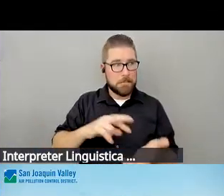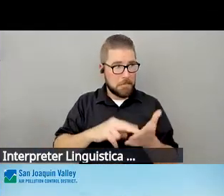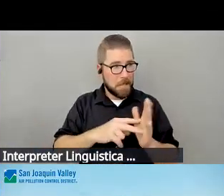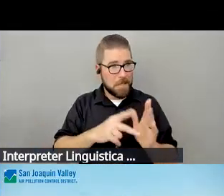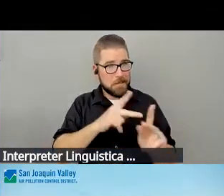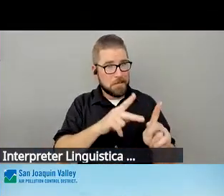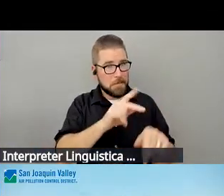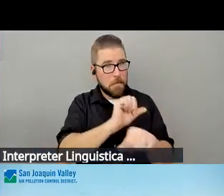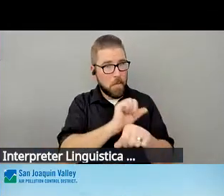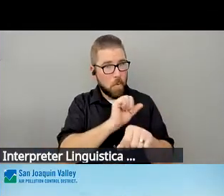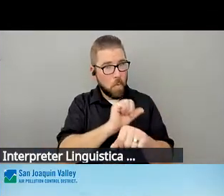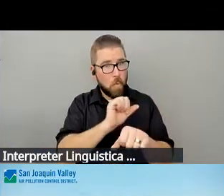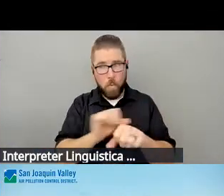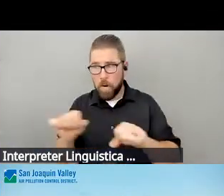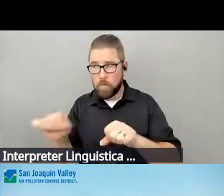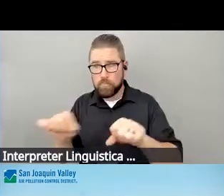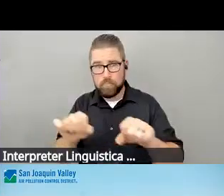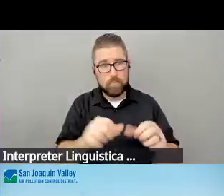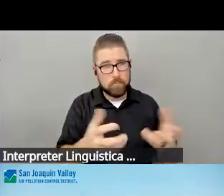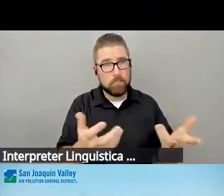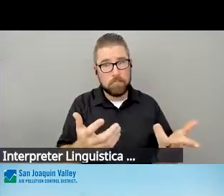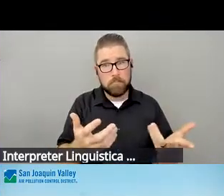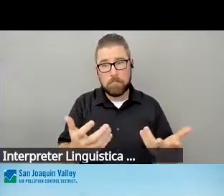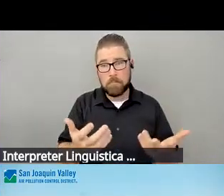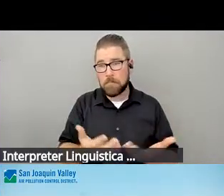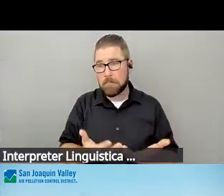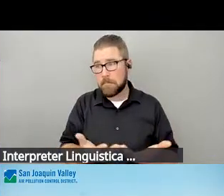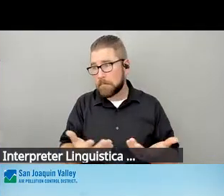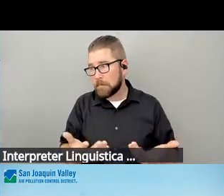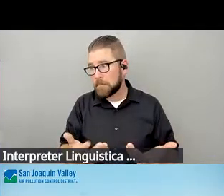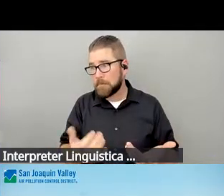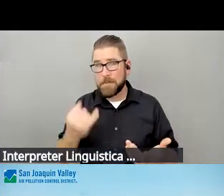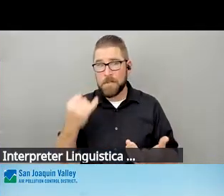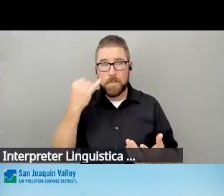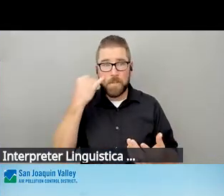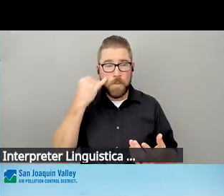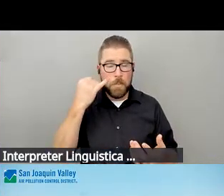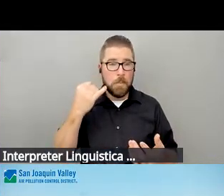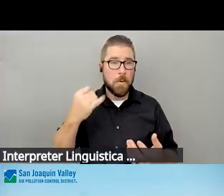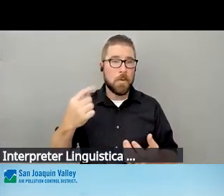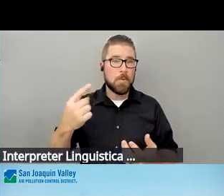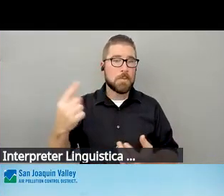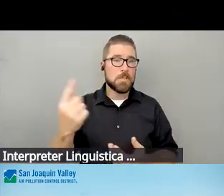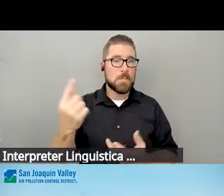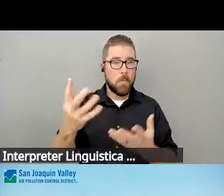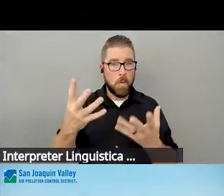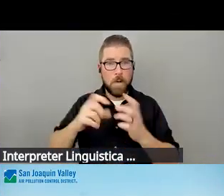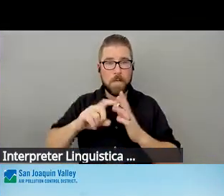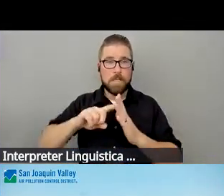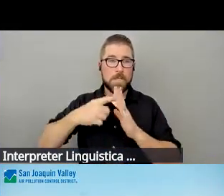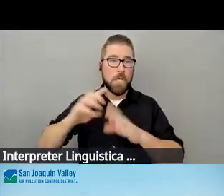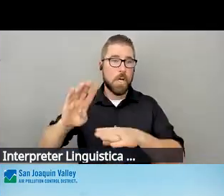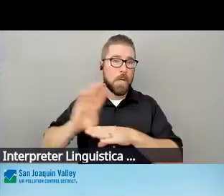for somebody that wanted to start a business, cutting lawns, I'd be for it.